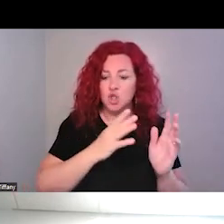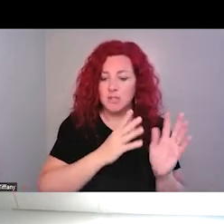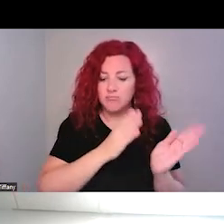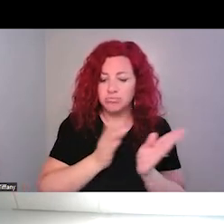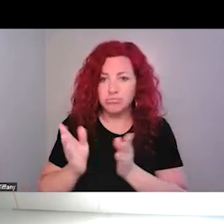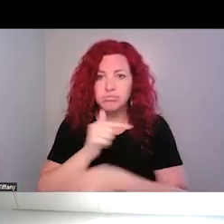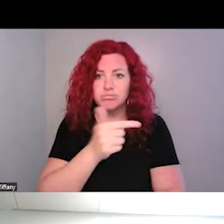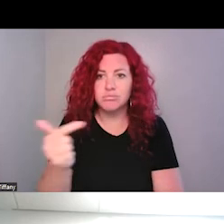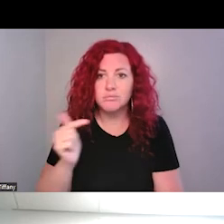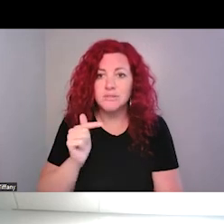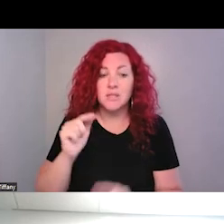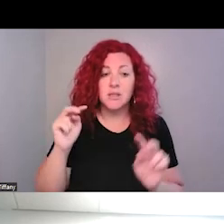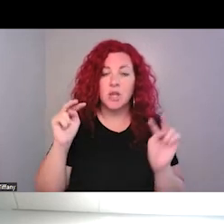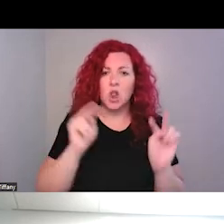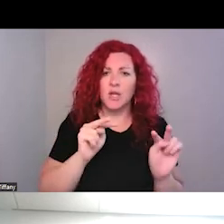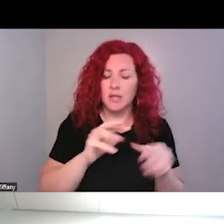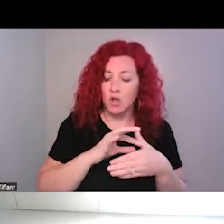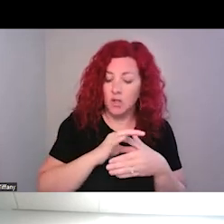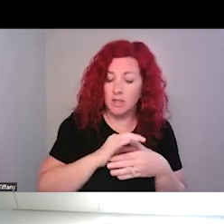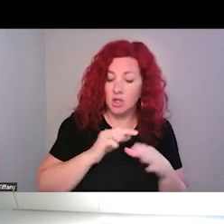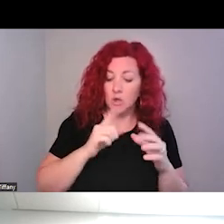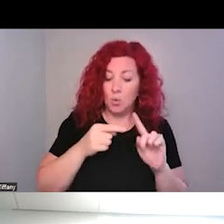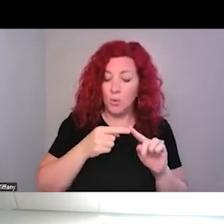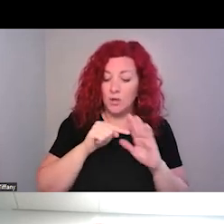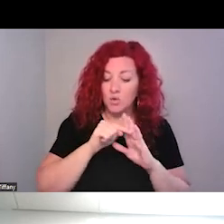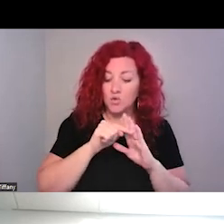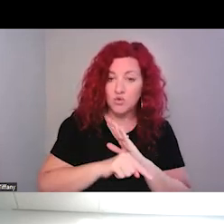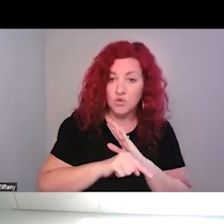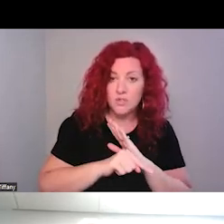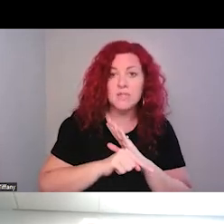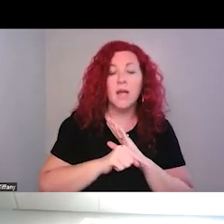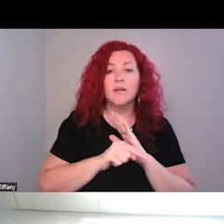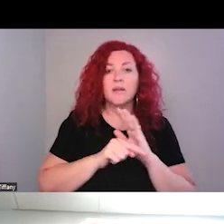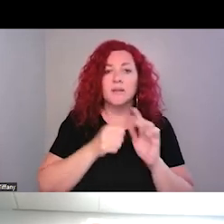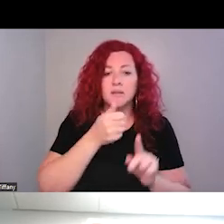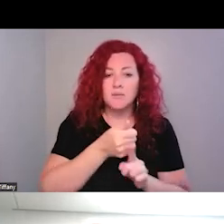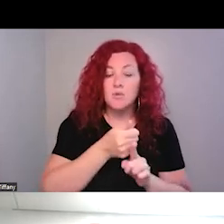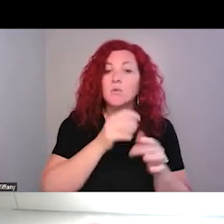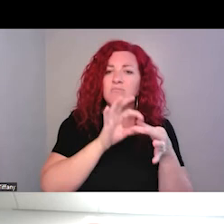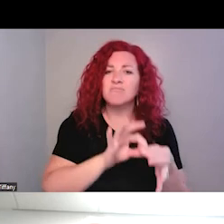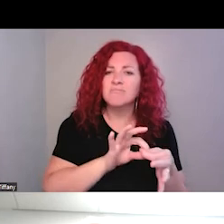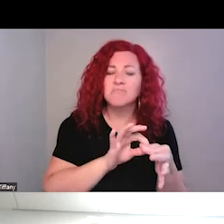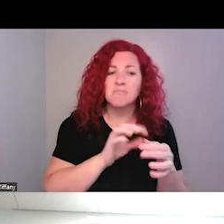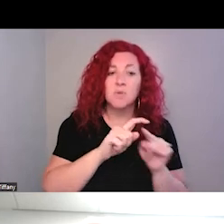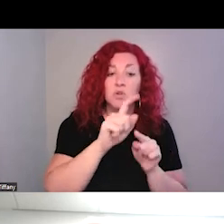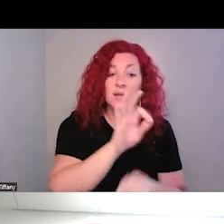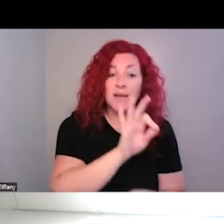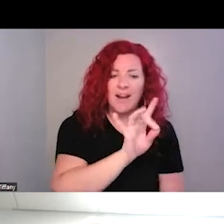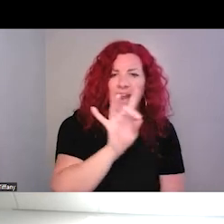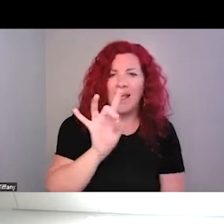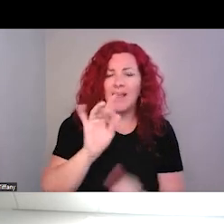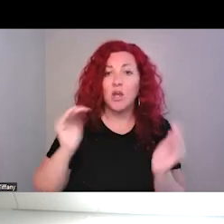content of when a suicide-related call should go to 988 versus 911.